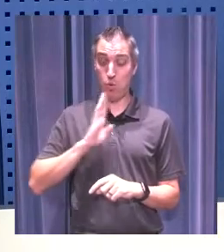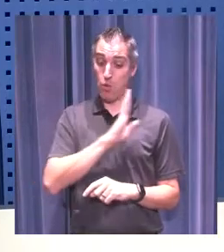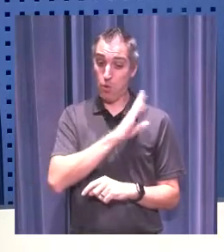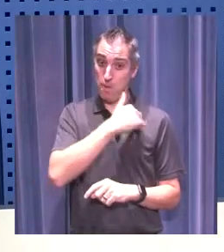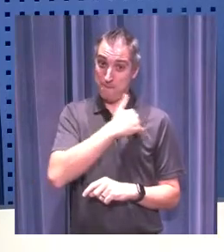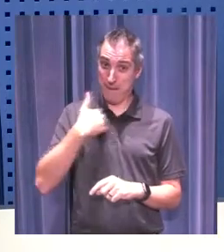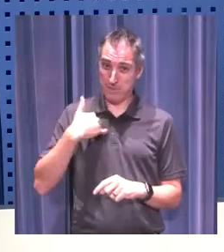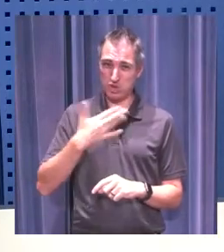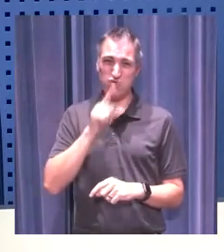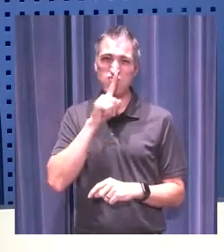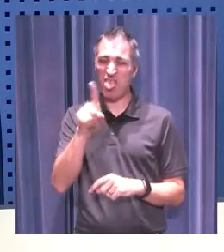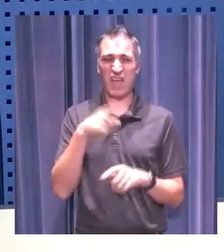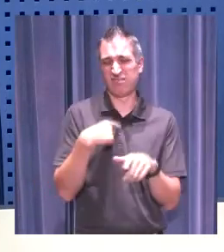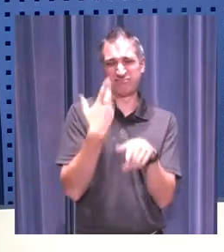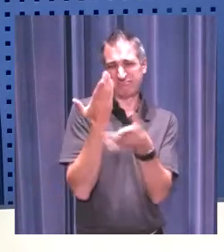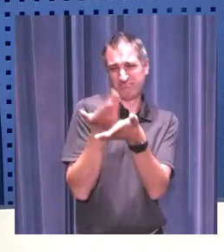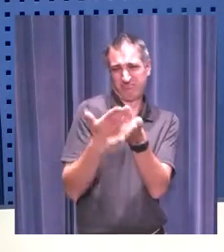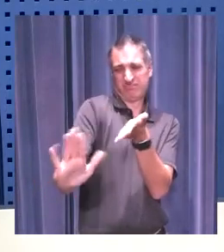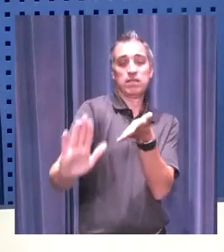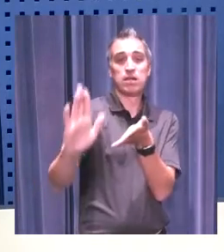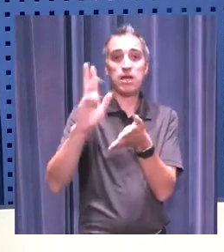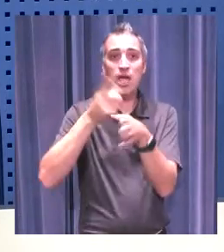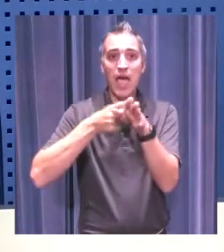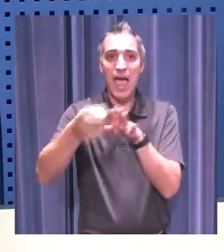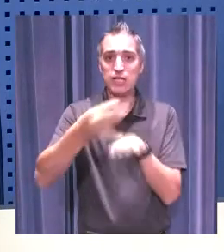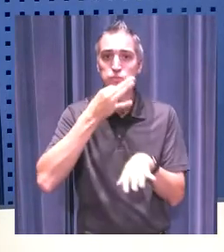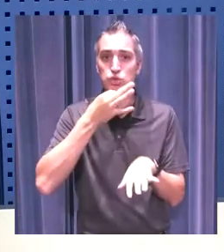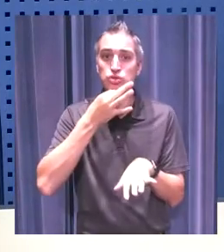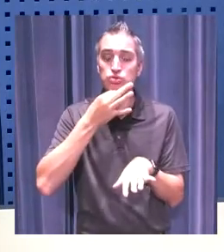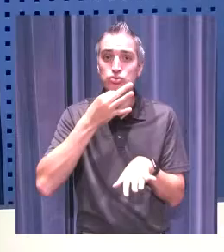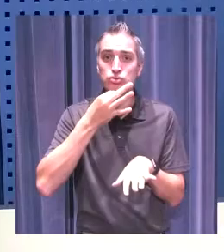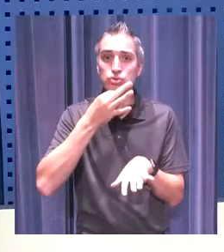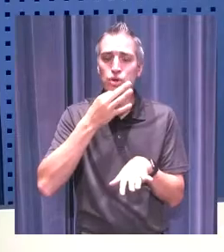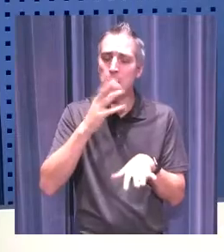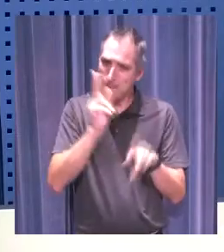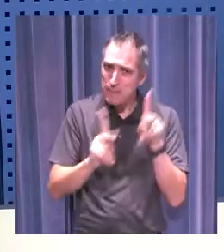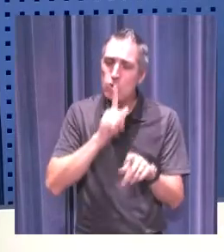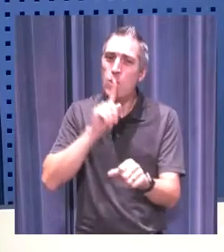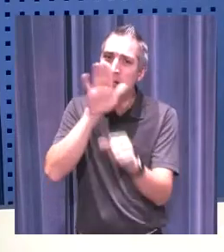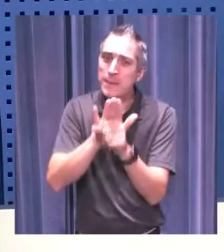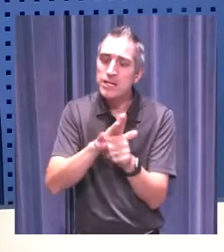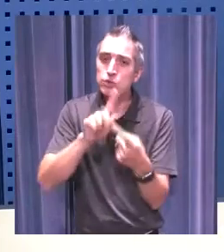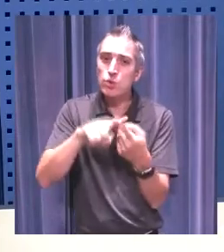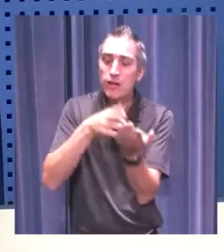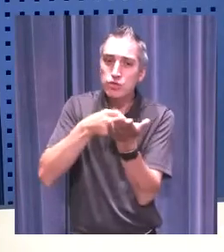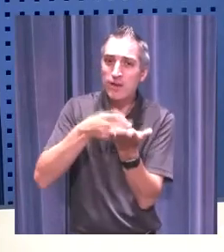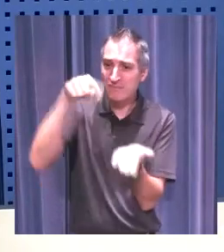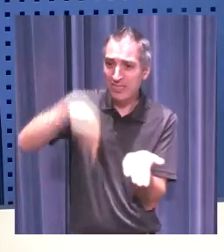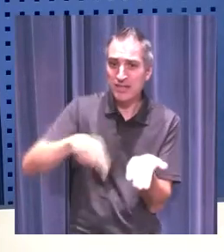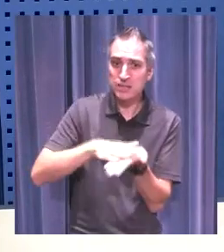for the people who are experts in the field, people who are committed to the integrity of this institution and its